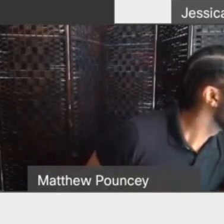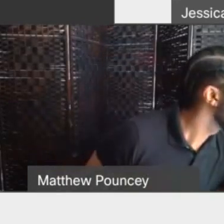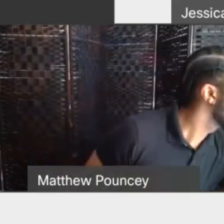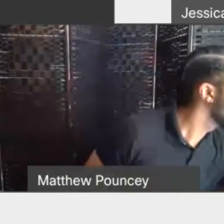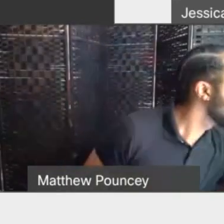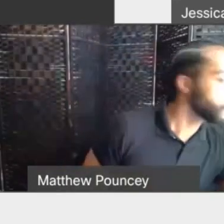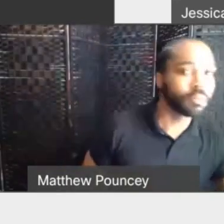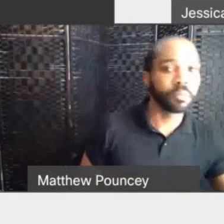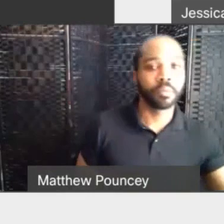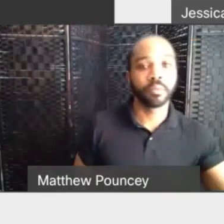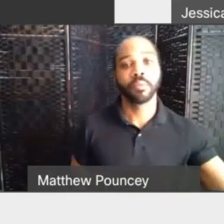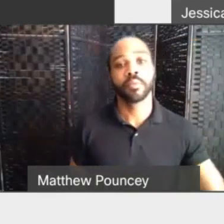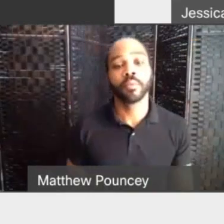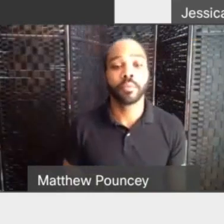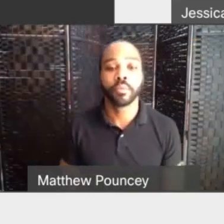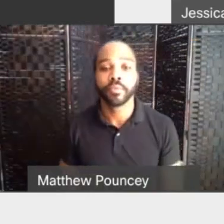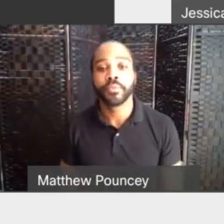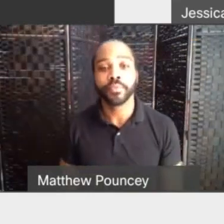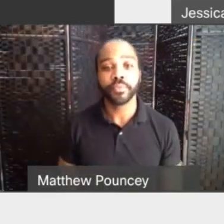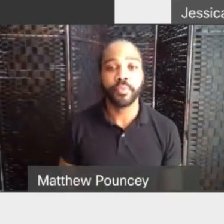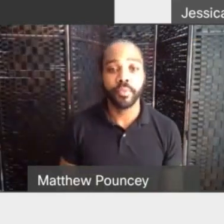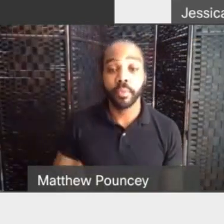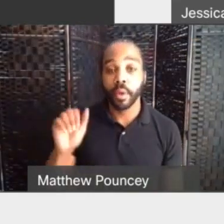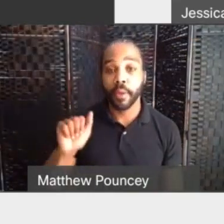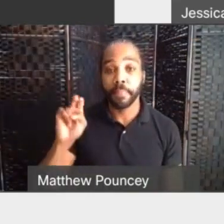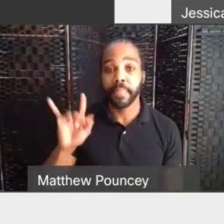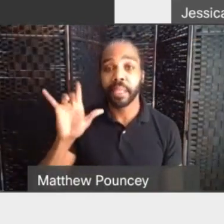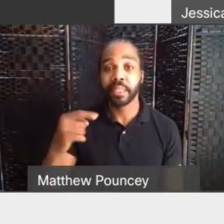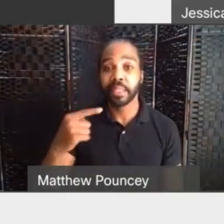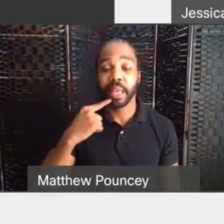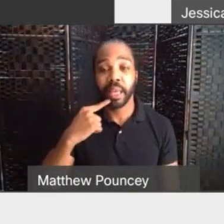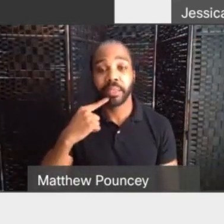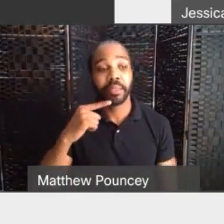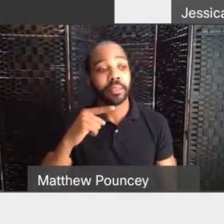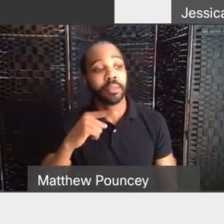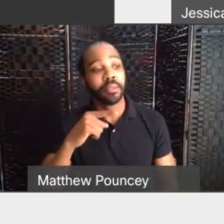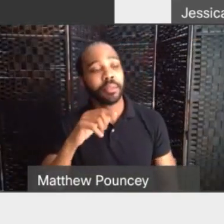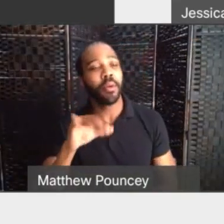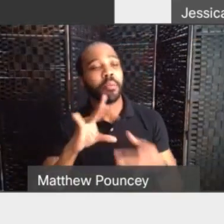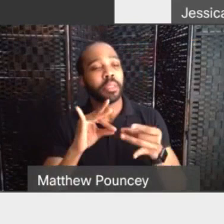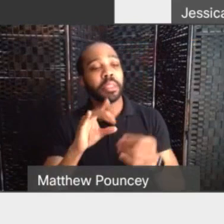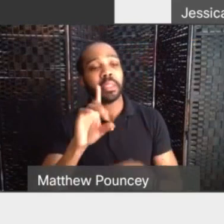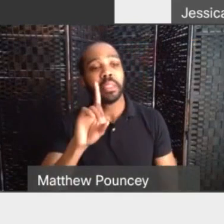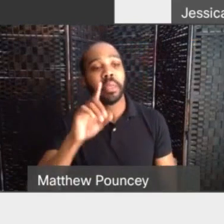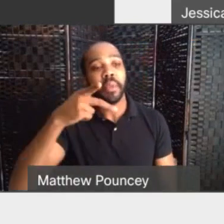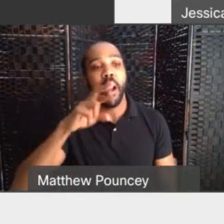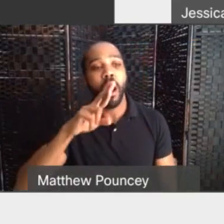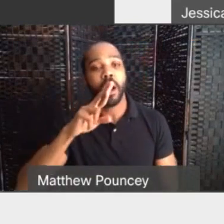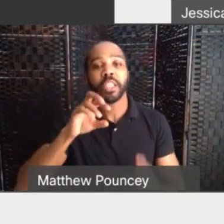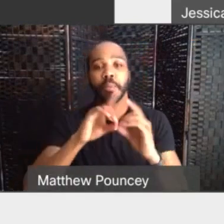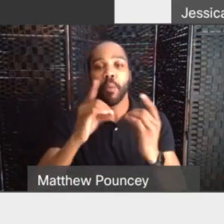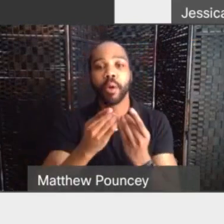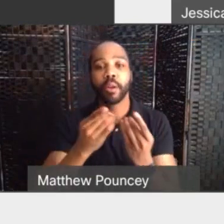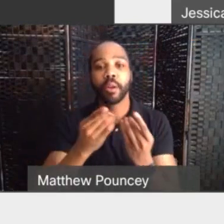And Karen referred to DPR, which is Department of Parks and Recreation, and it